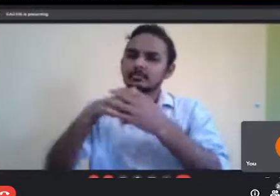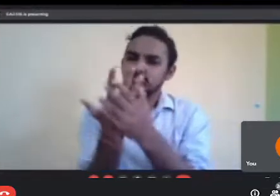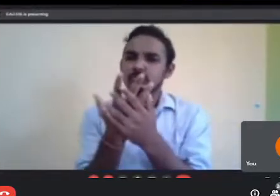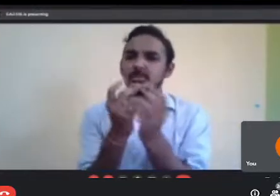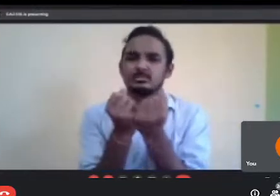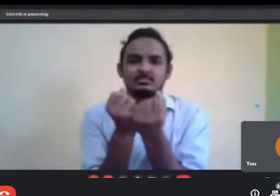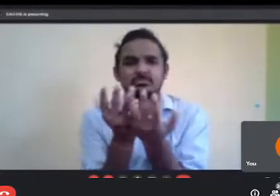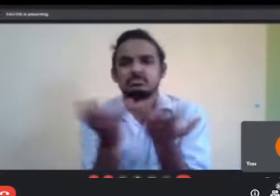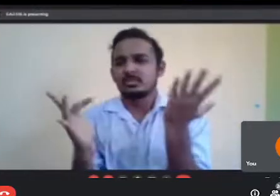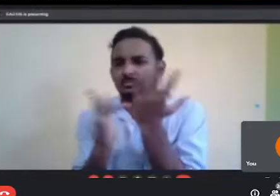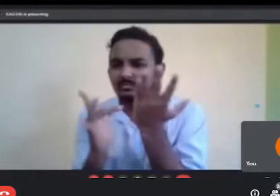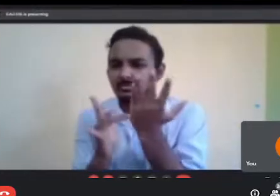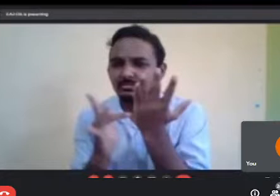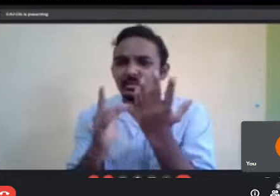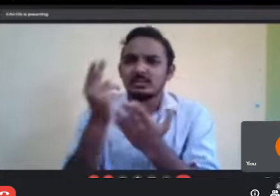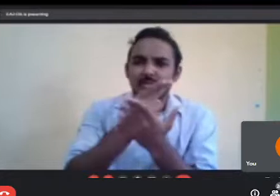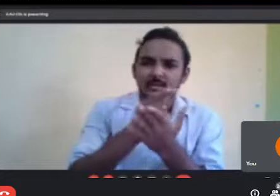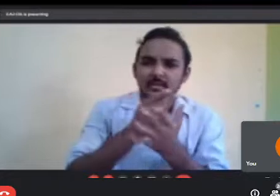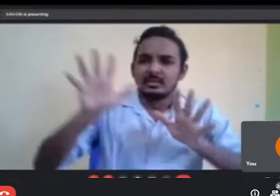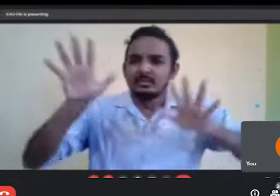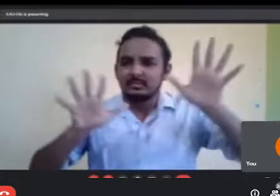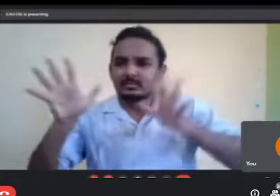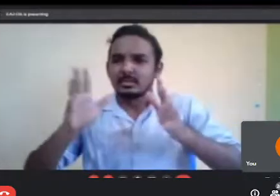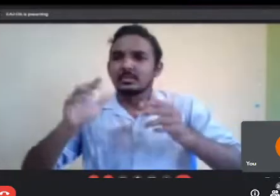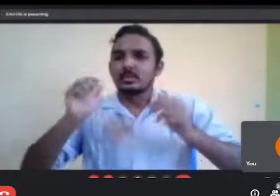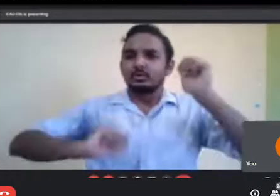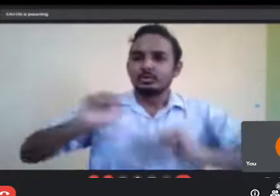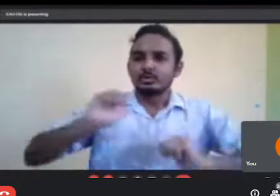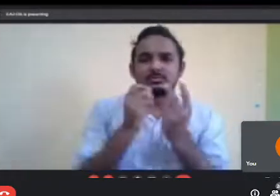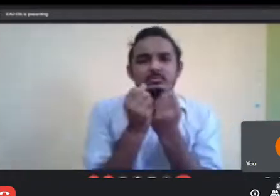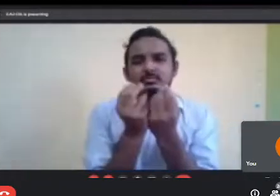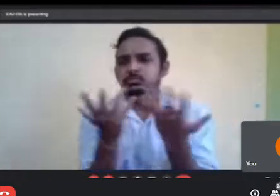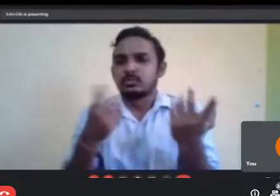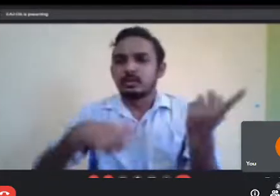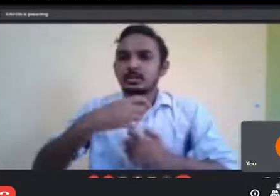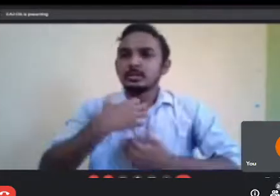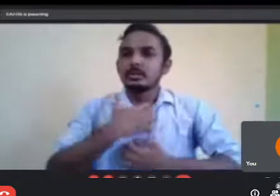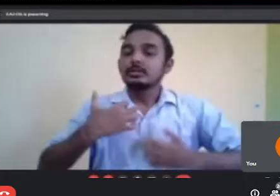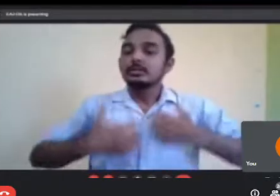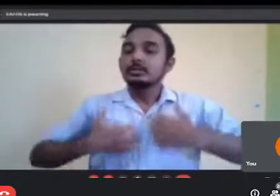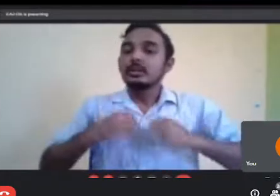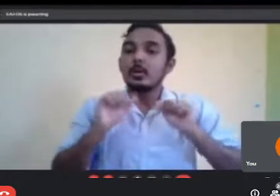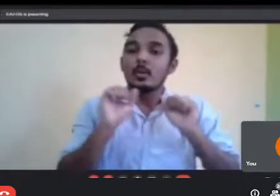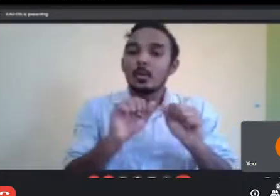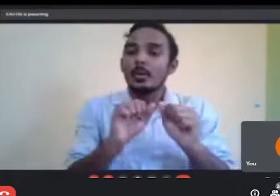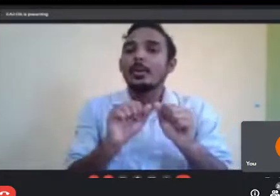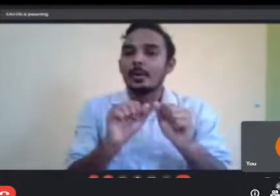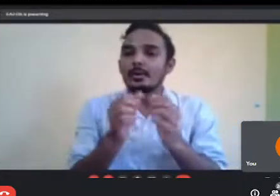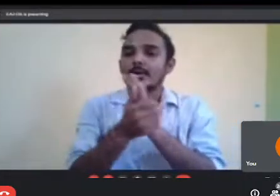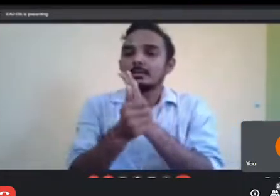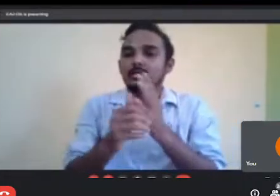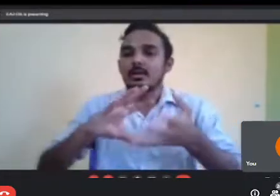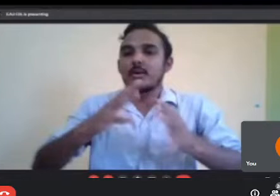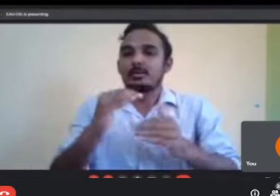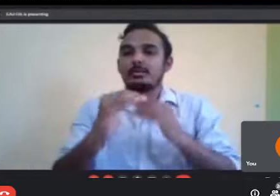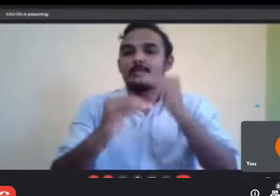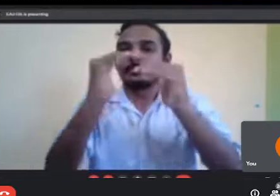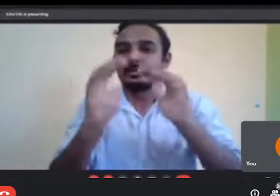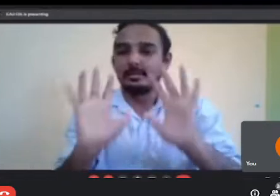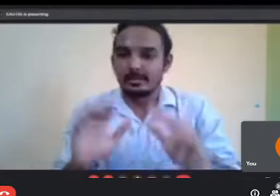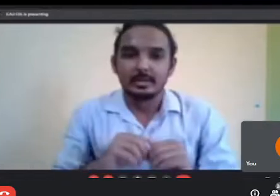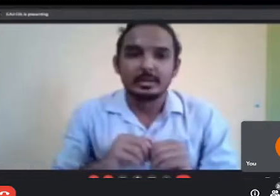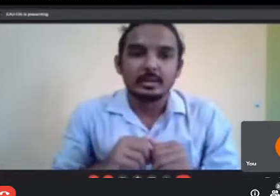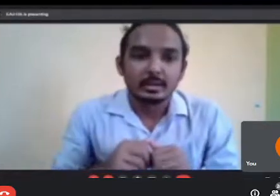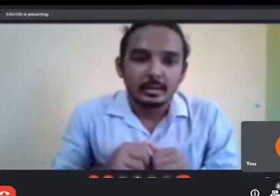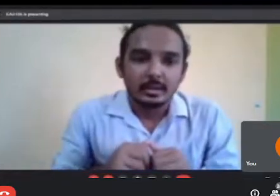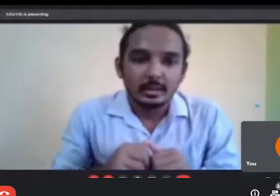children. So we have to focus on developing the multiple skills, which again are multimodal and multilingual.